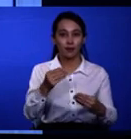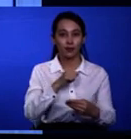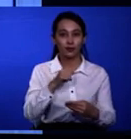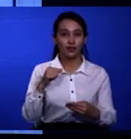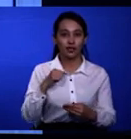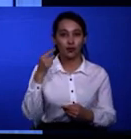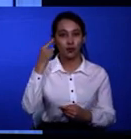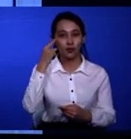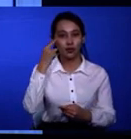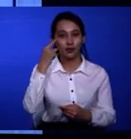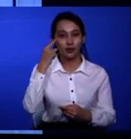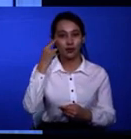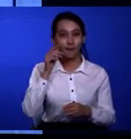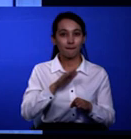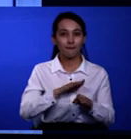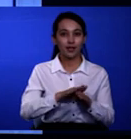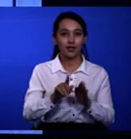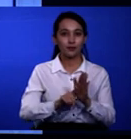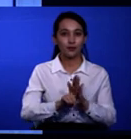Qani, boshladik.